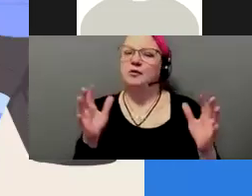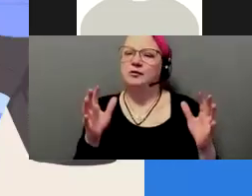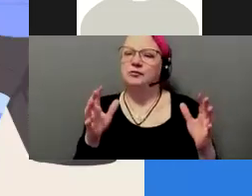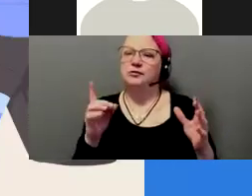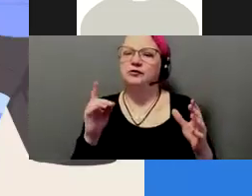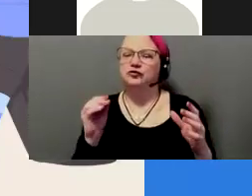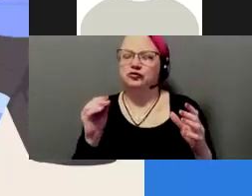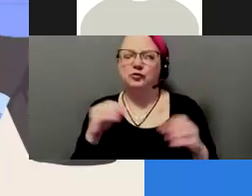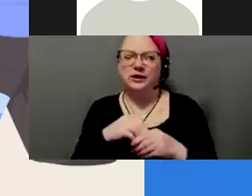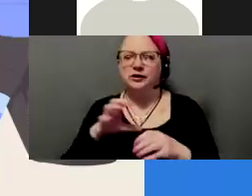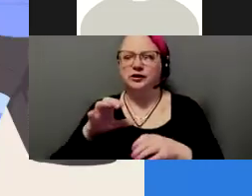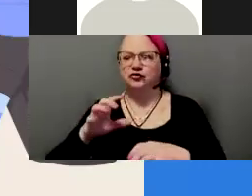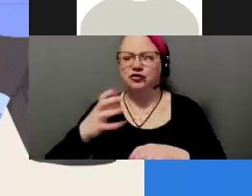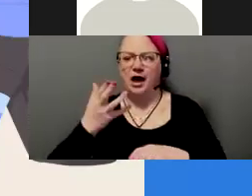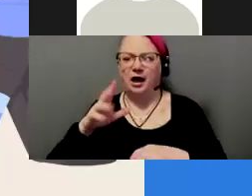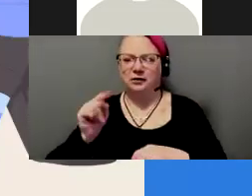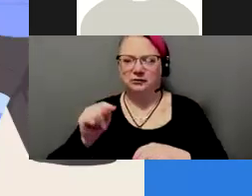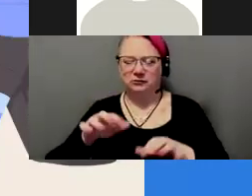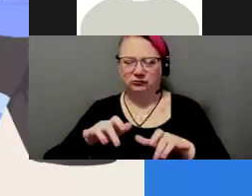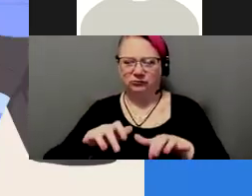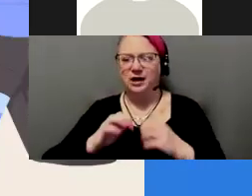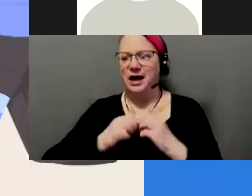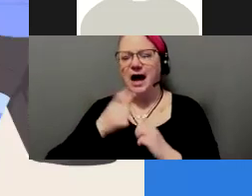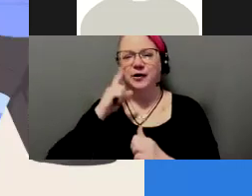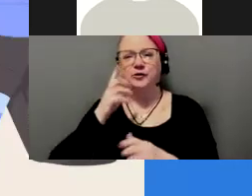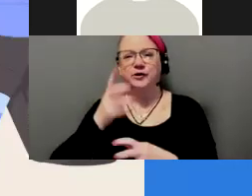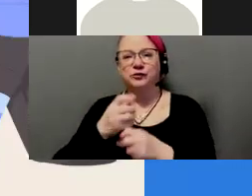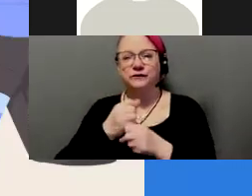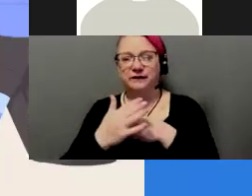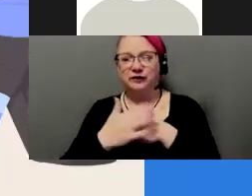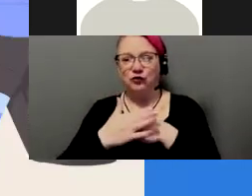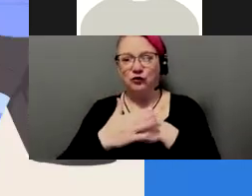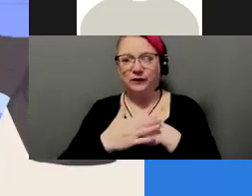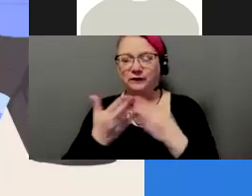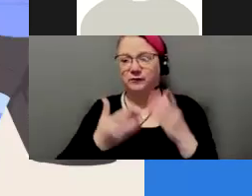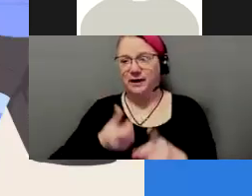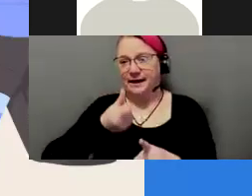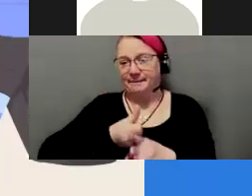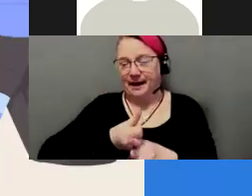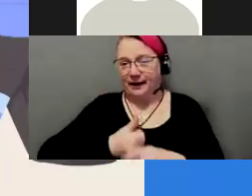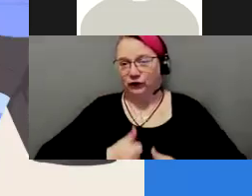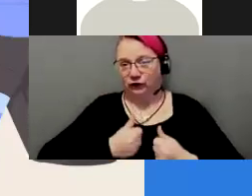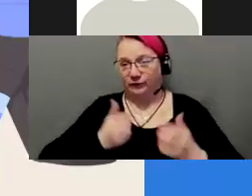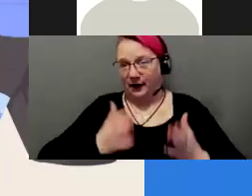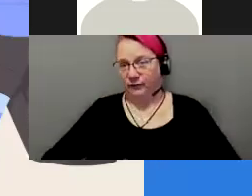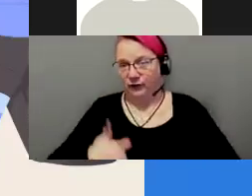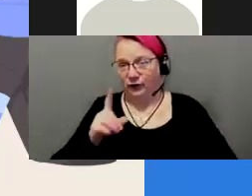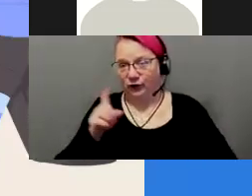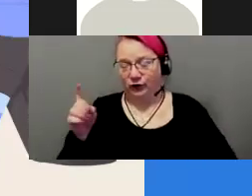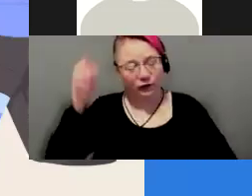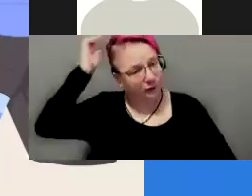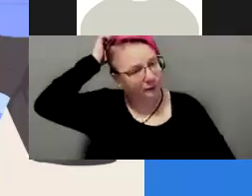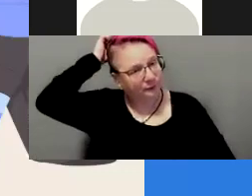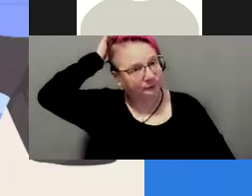chat. Reflecting on the question of notification, how do you think receiving these notifications might impact survivors?